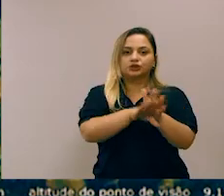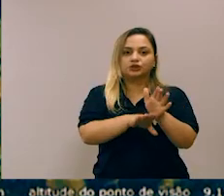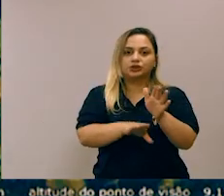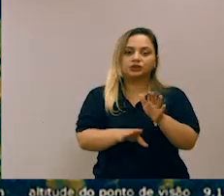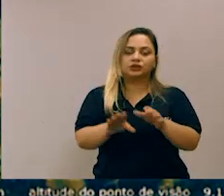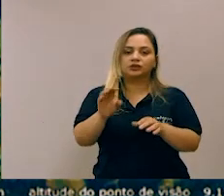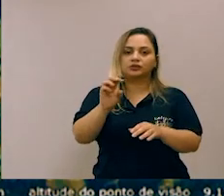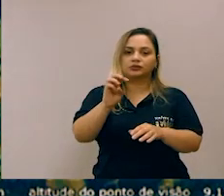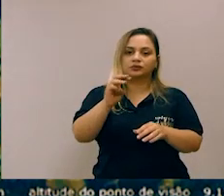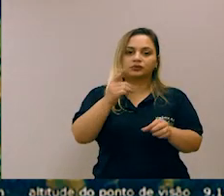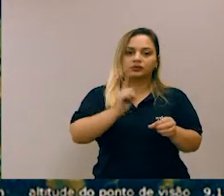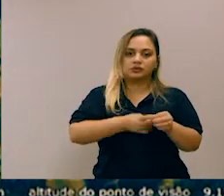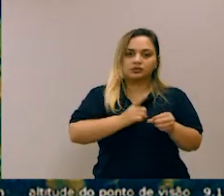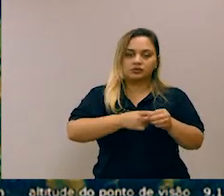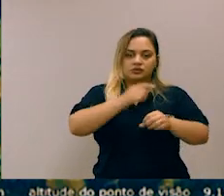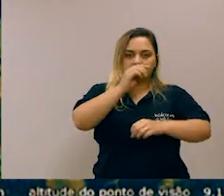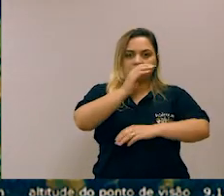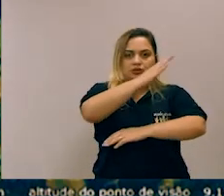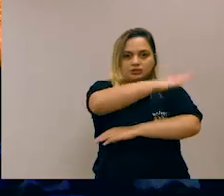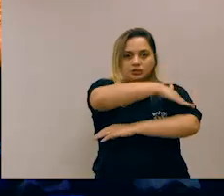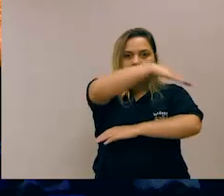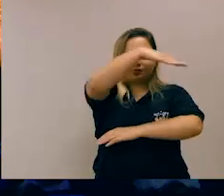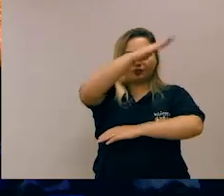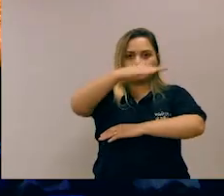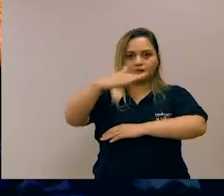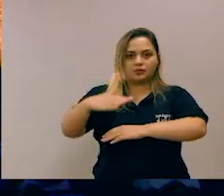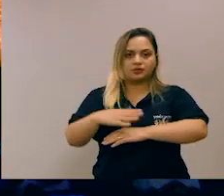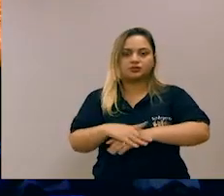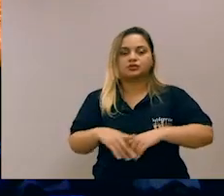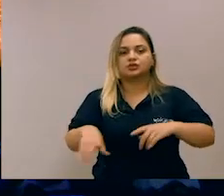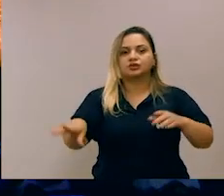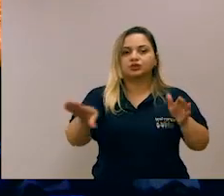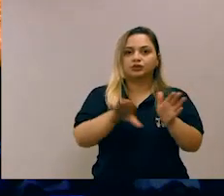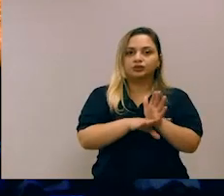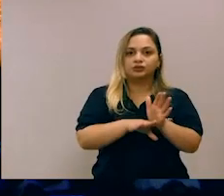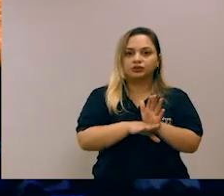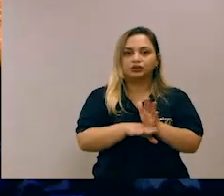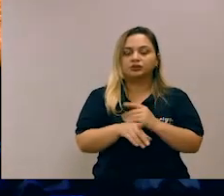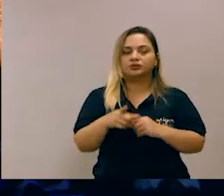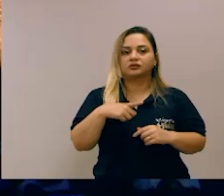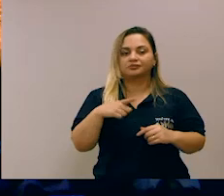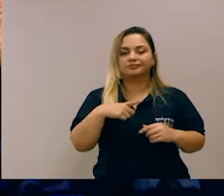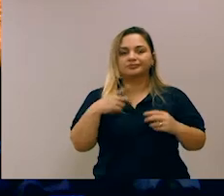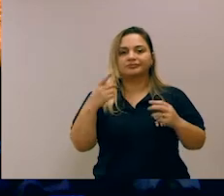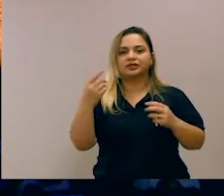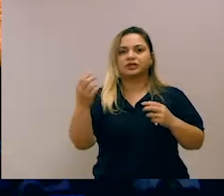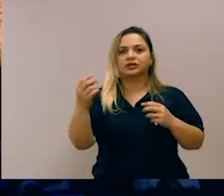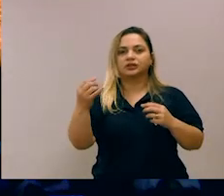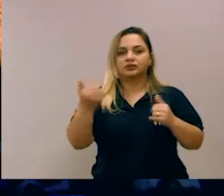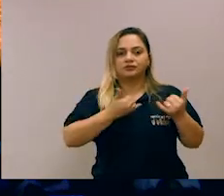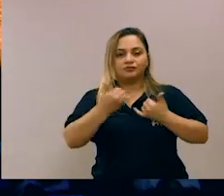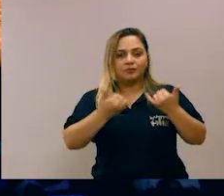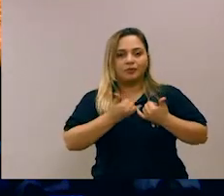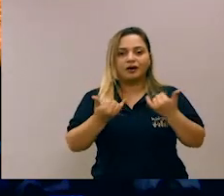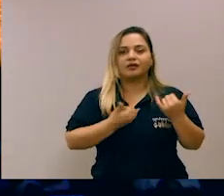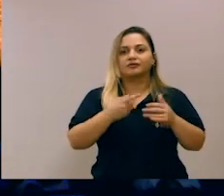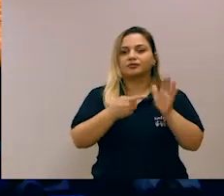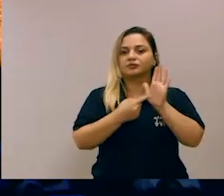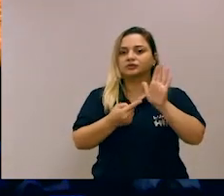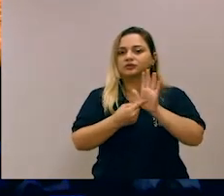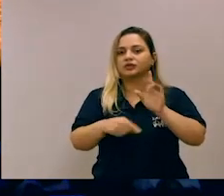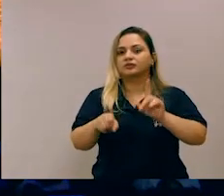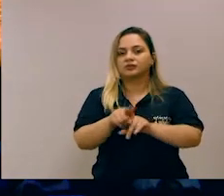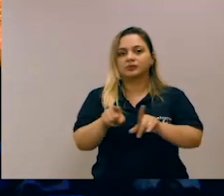city of Brumadinho, this part here is Brumadinho, so near the community, and they would demand us a lot for this work, we started to